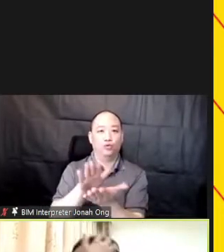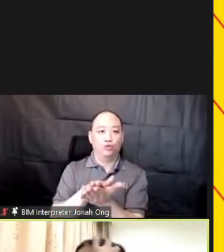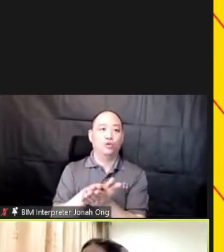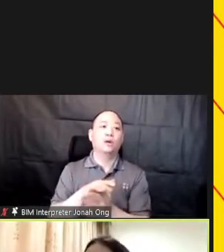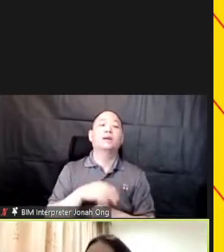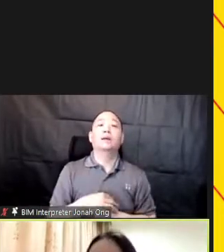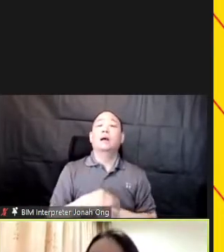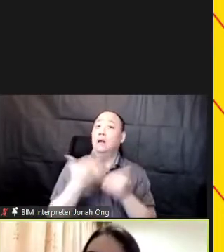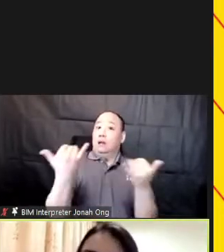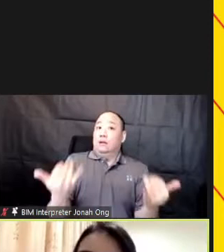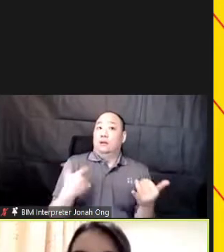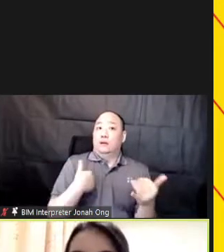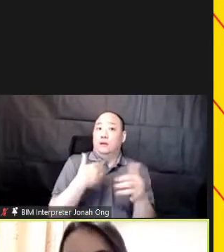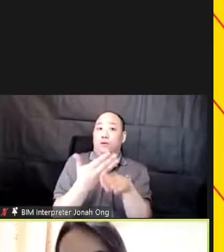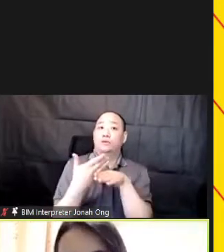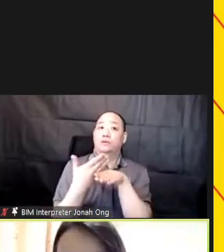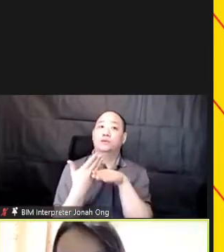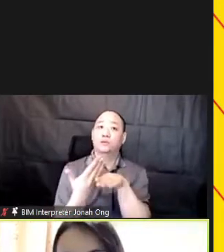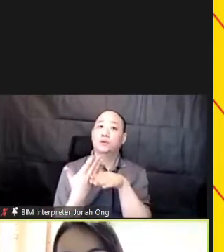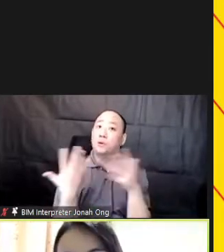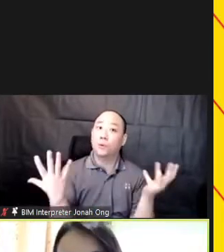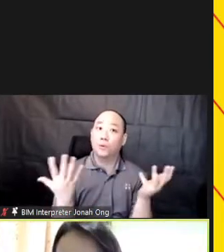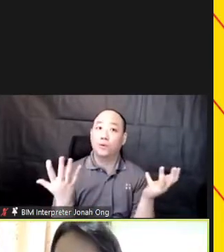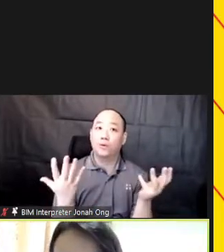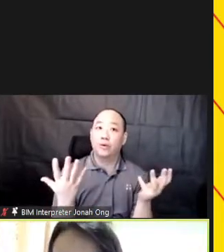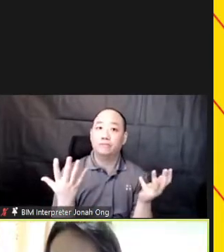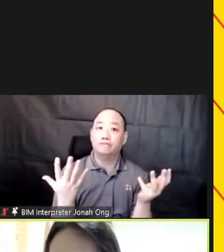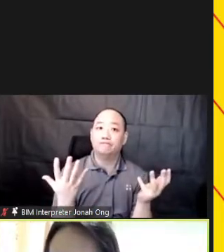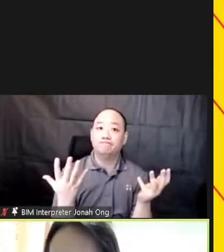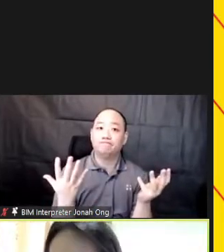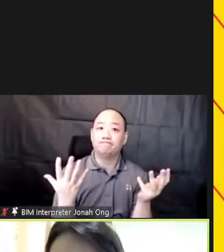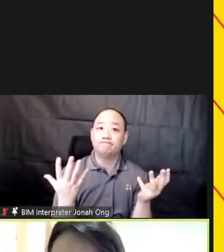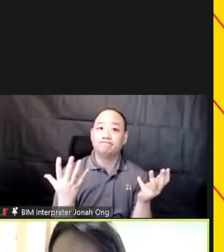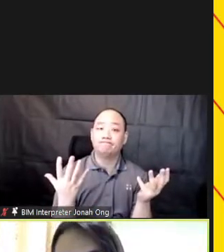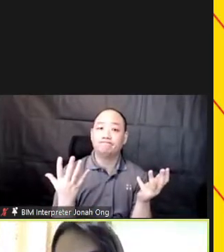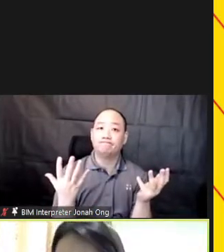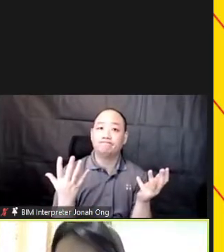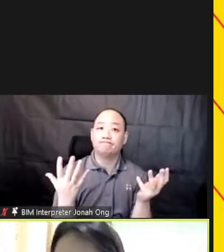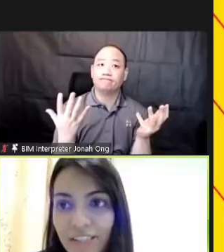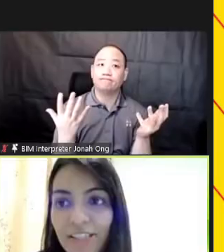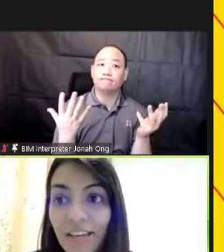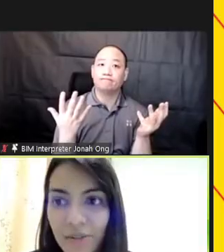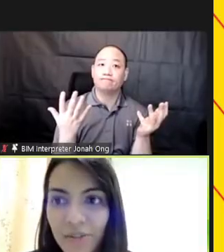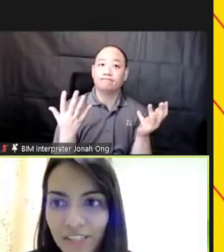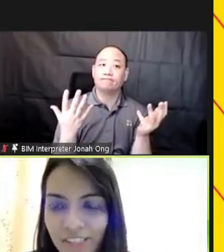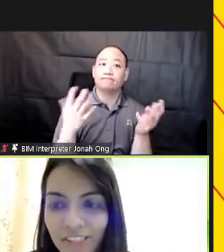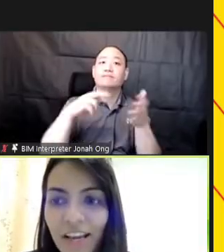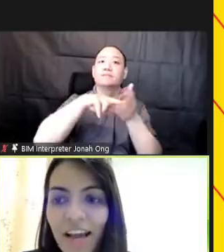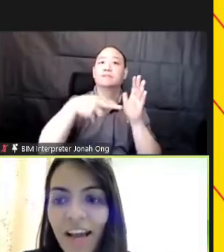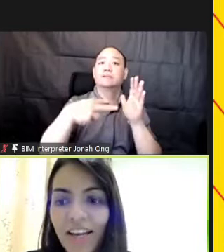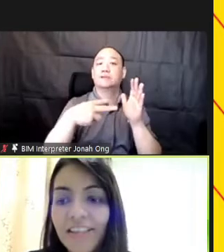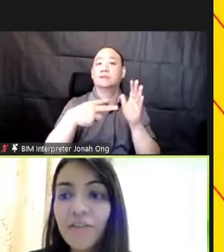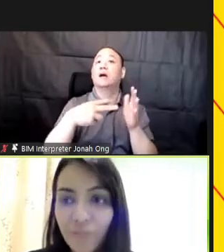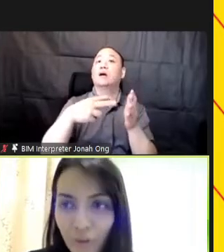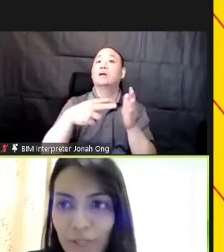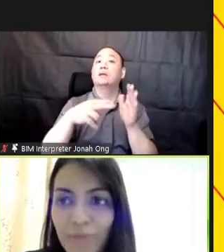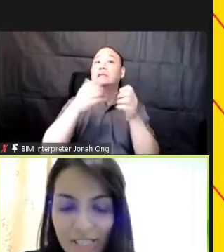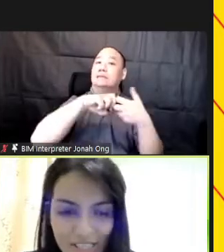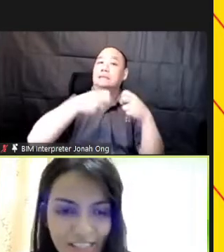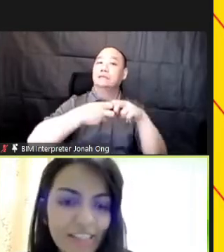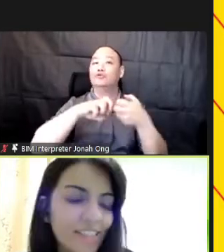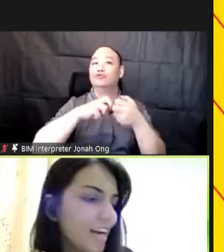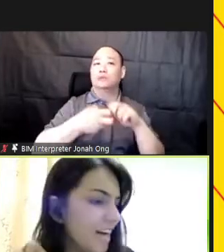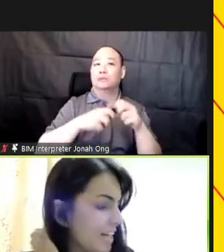I think today I want to share a bit about what are some of the systemic issues that leads to inequity in education. And I think for